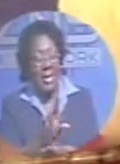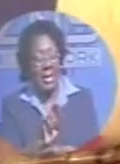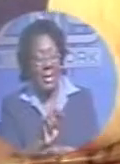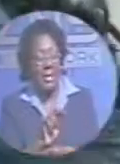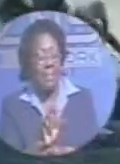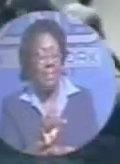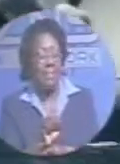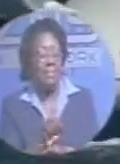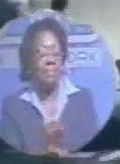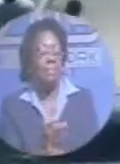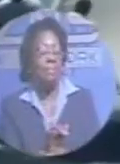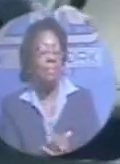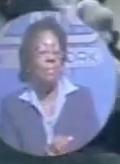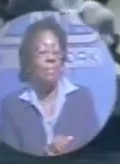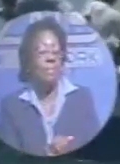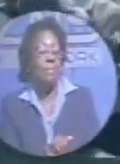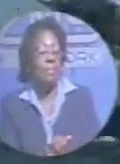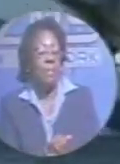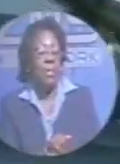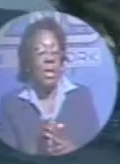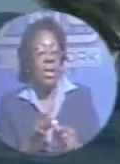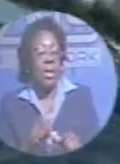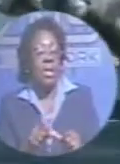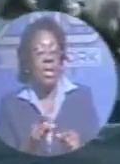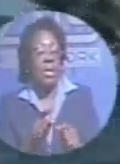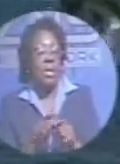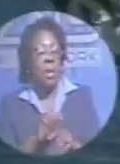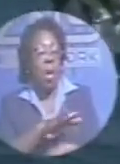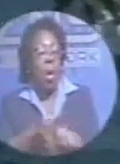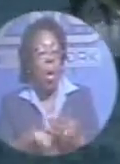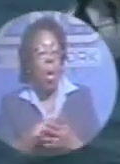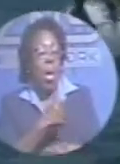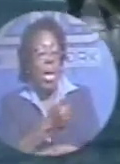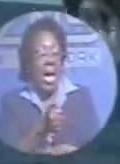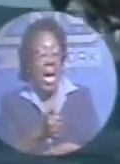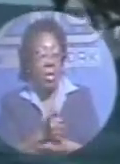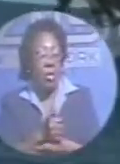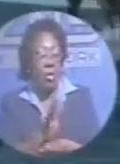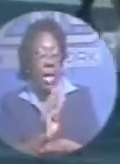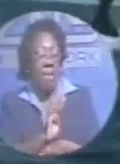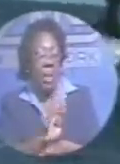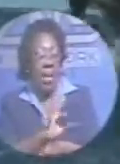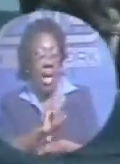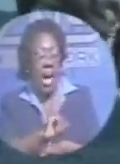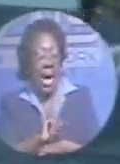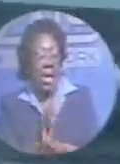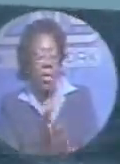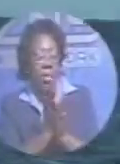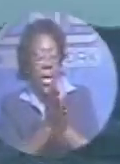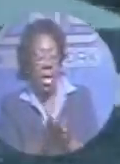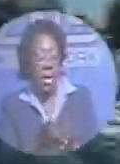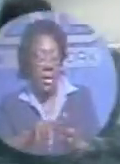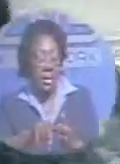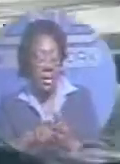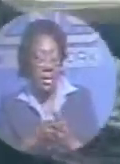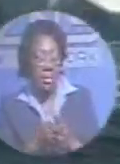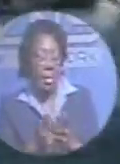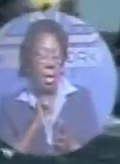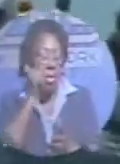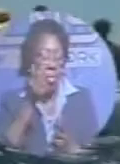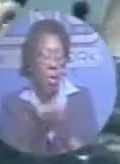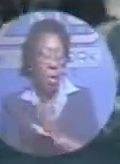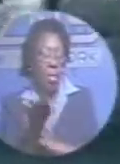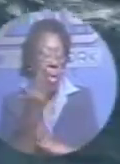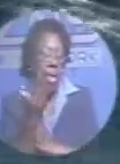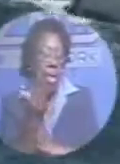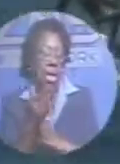Gibson. All right, Julian, thanks a lot. Still talking sailing. The All Andres Regatta and Barrie Islands Regatta will get started tomorrow morning with the Class C boats in